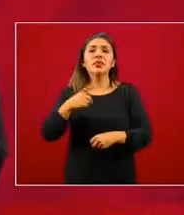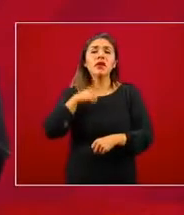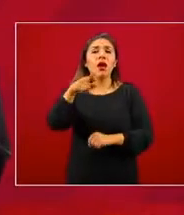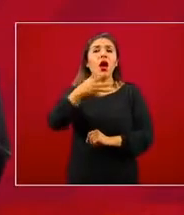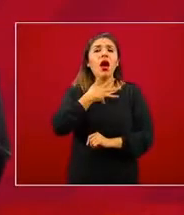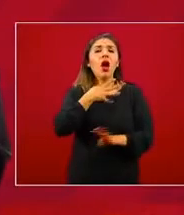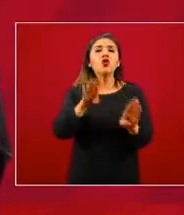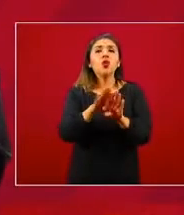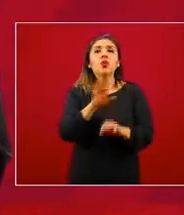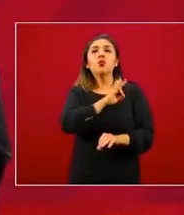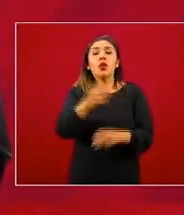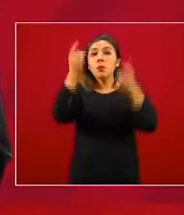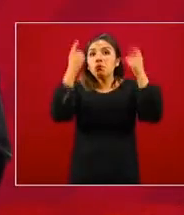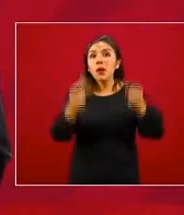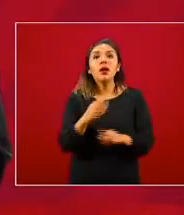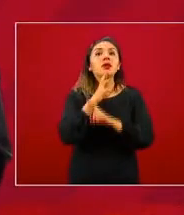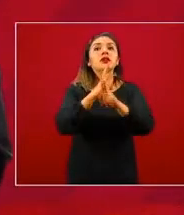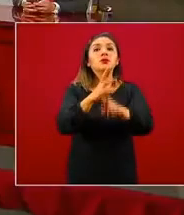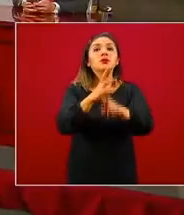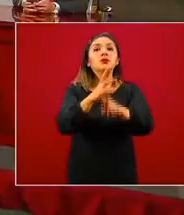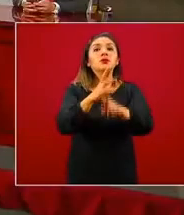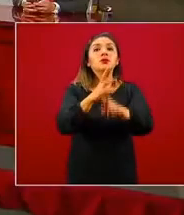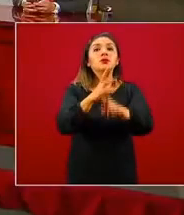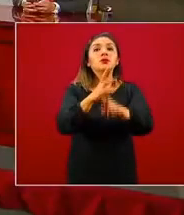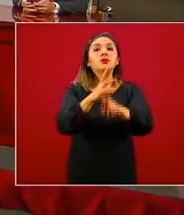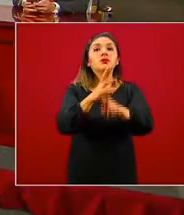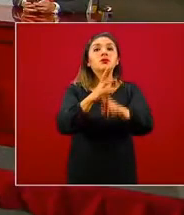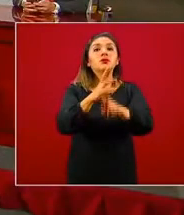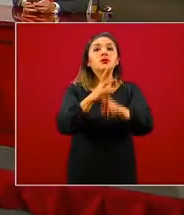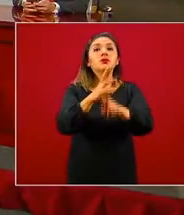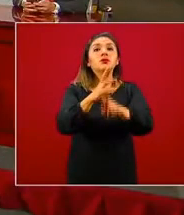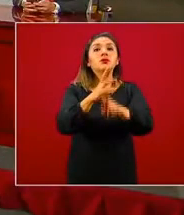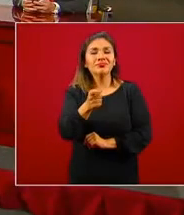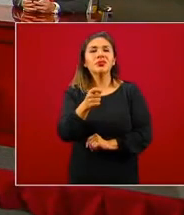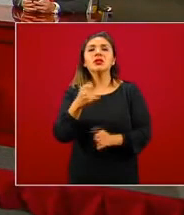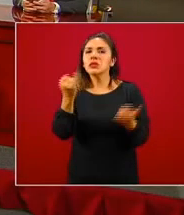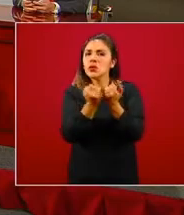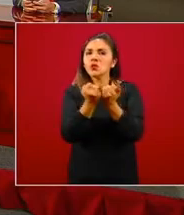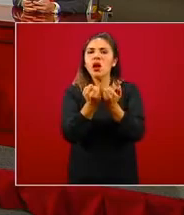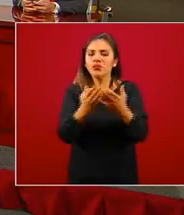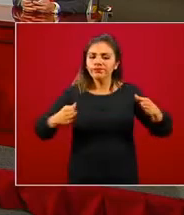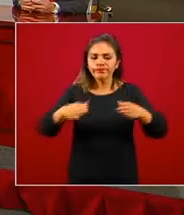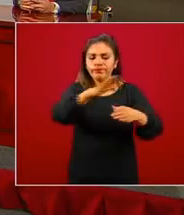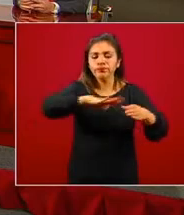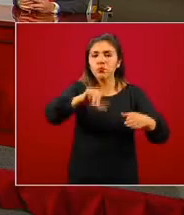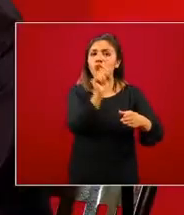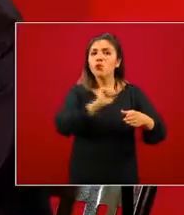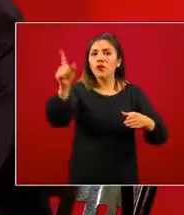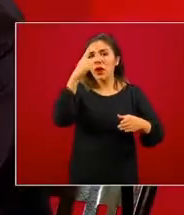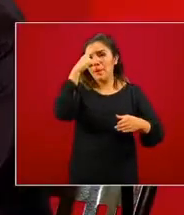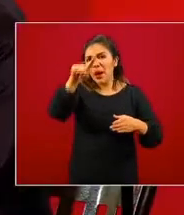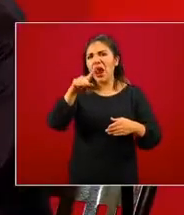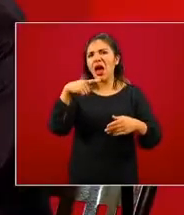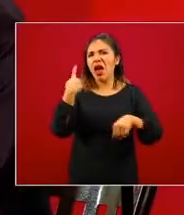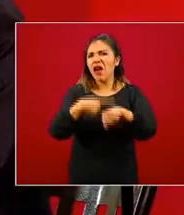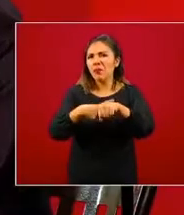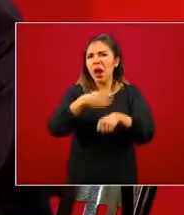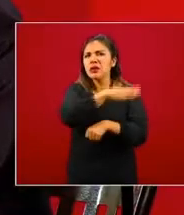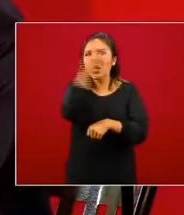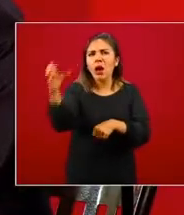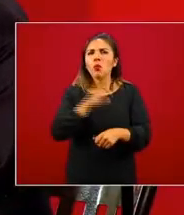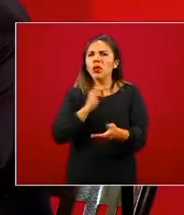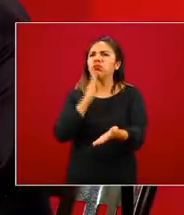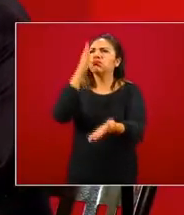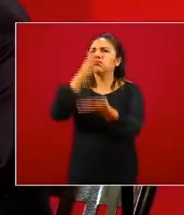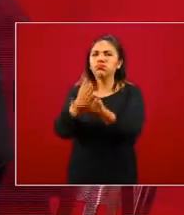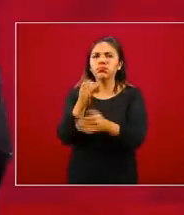epidemiological monitoring means that we are able to respond in terms of public health. We have